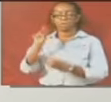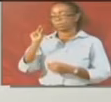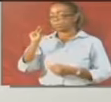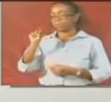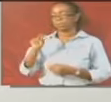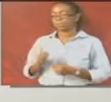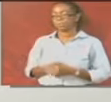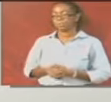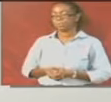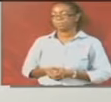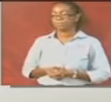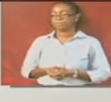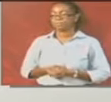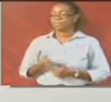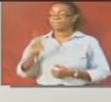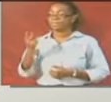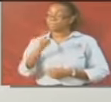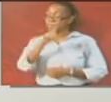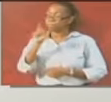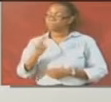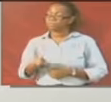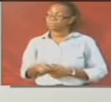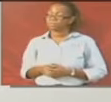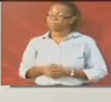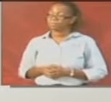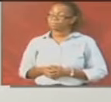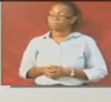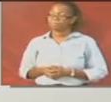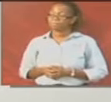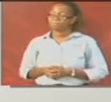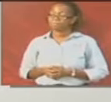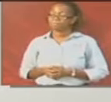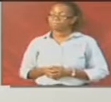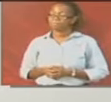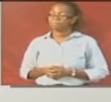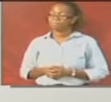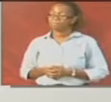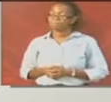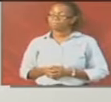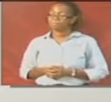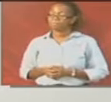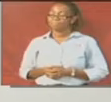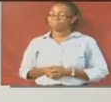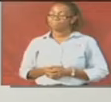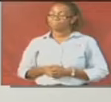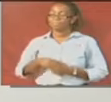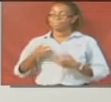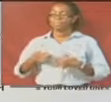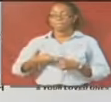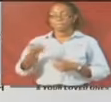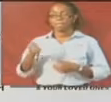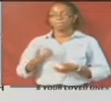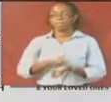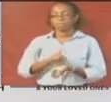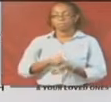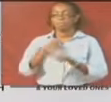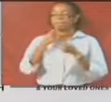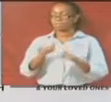second question on displaced communities or displaced individuals, I think I'll turn that over to Ms. Sukhchand.